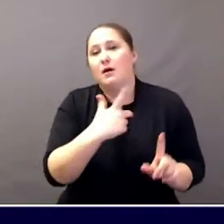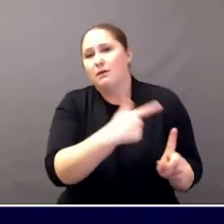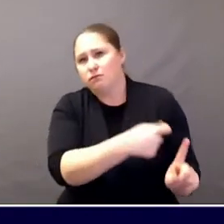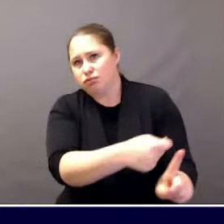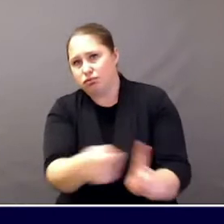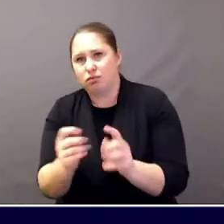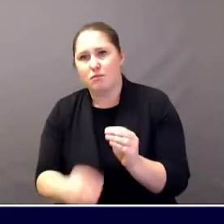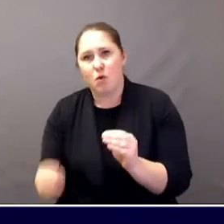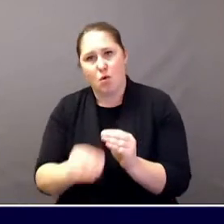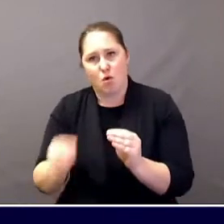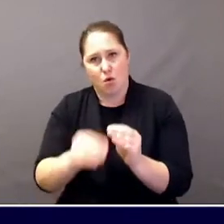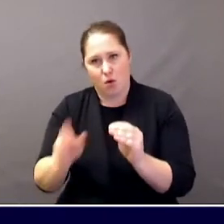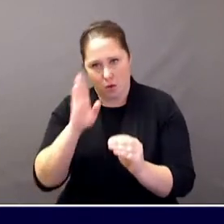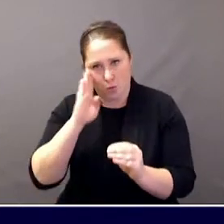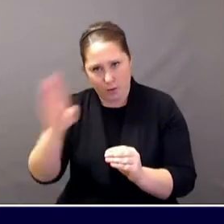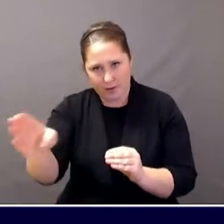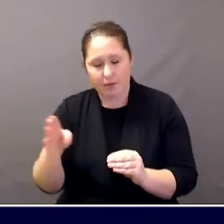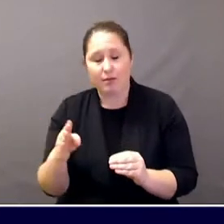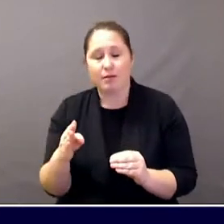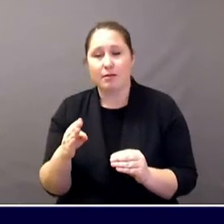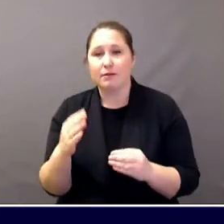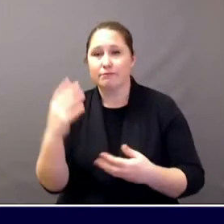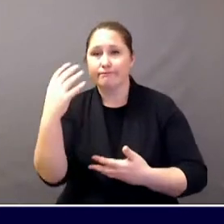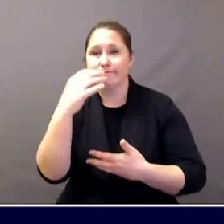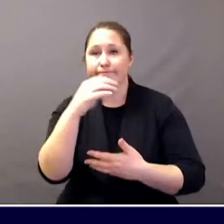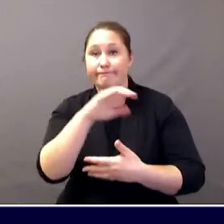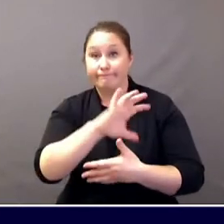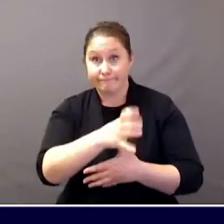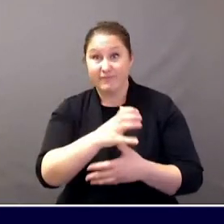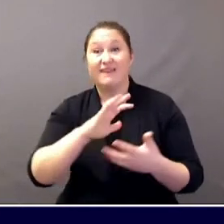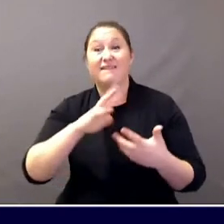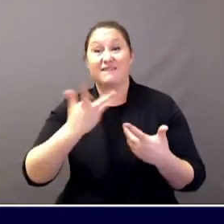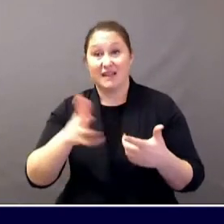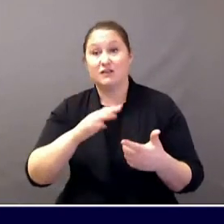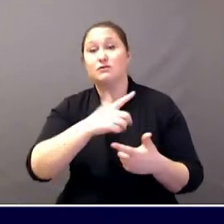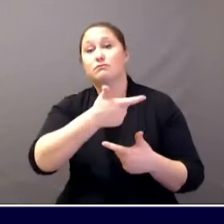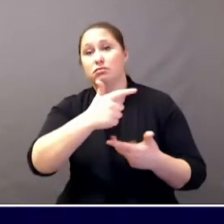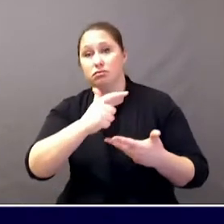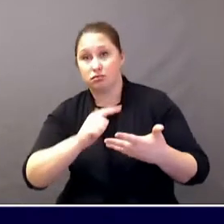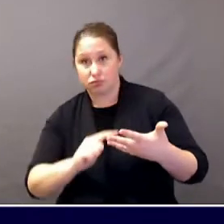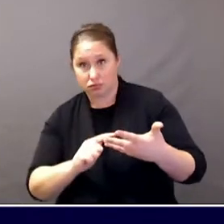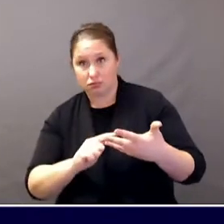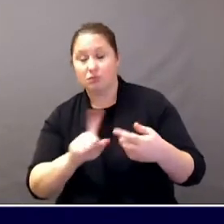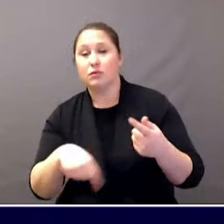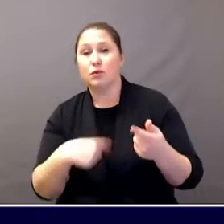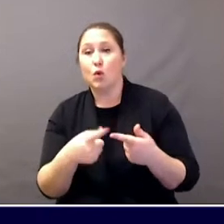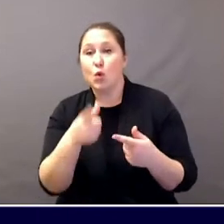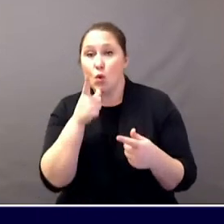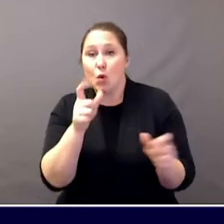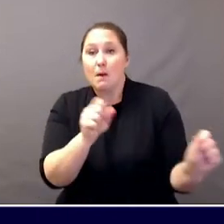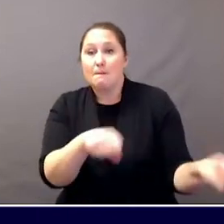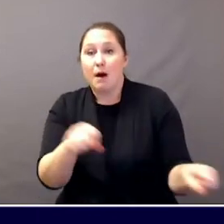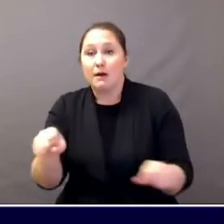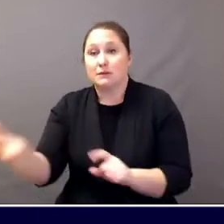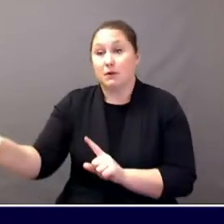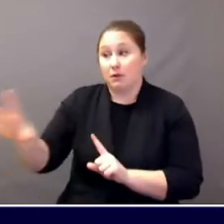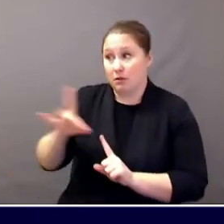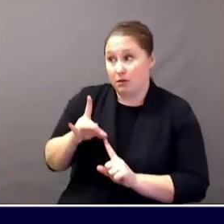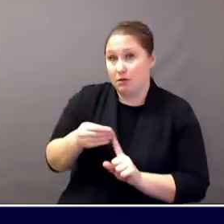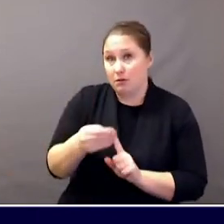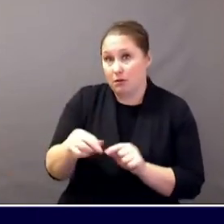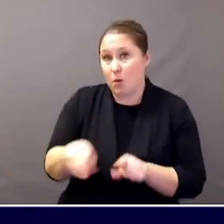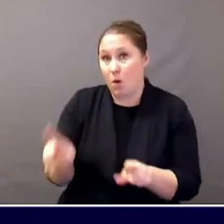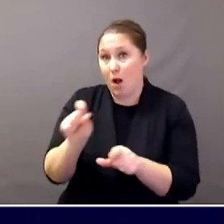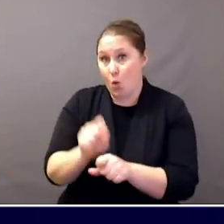of contracting or spreading the virus, those most exposed. Depending again on the supply of vaccines, we're aiming